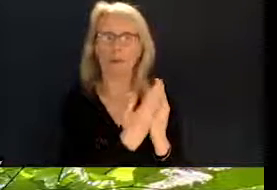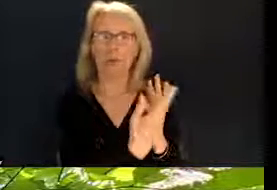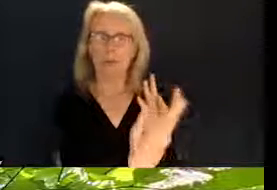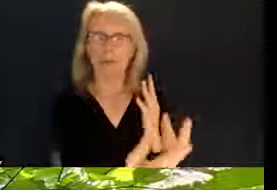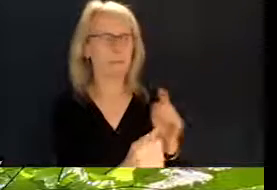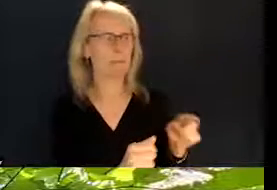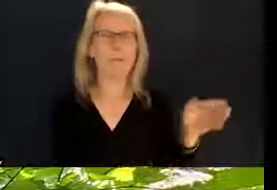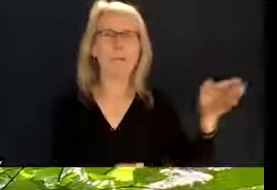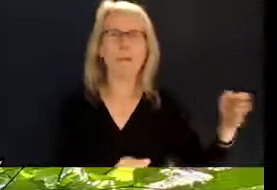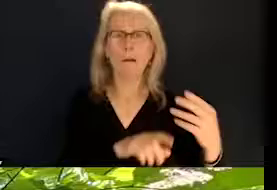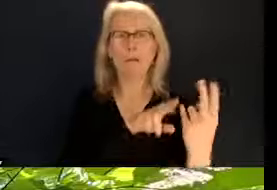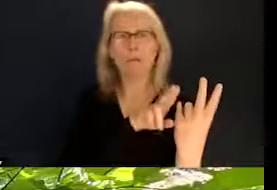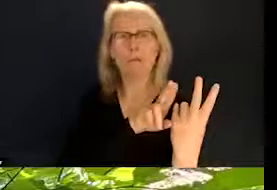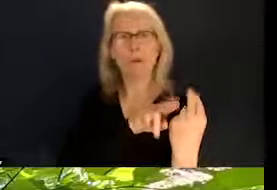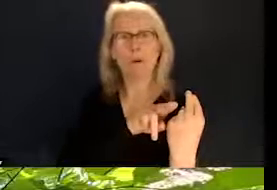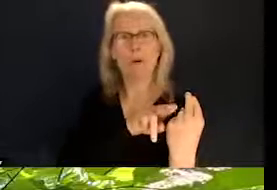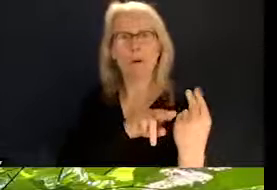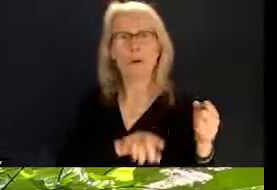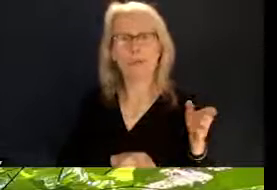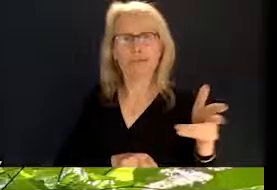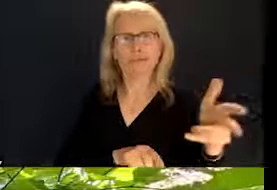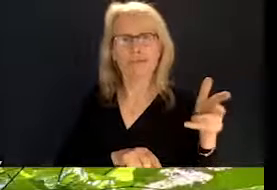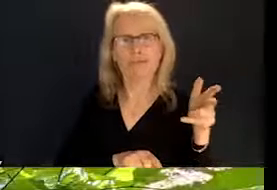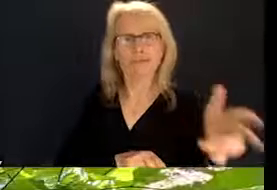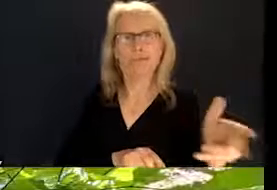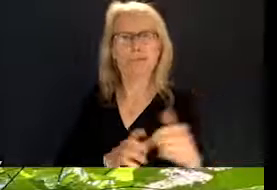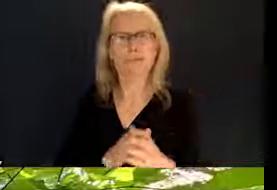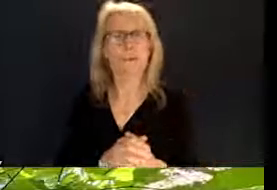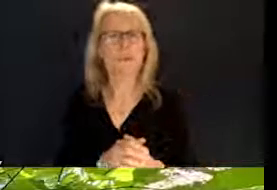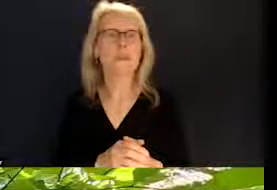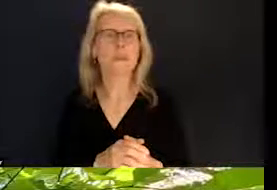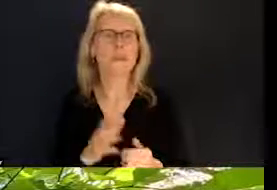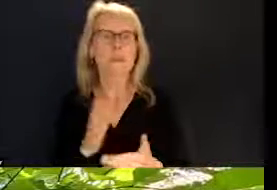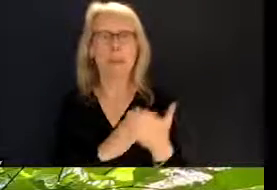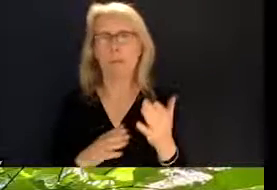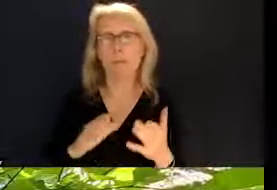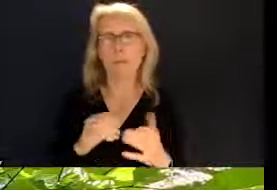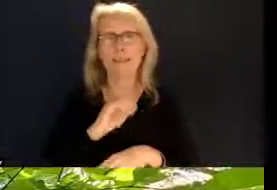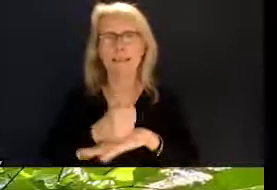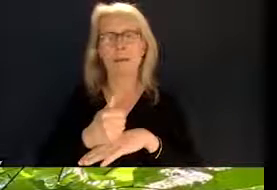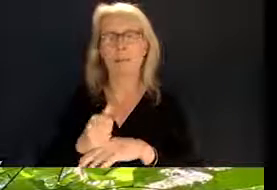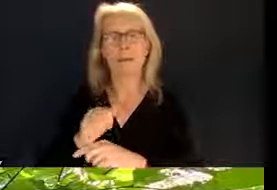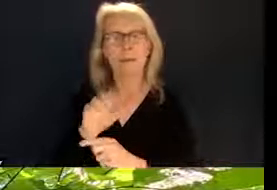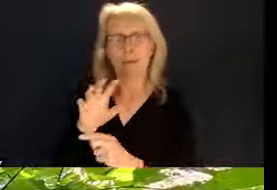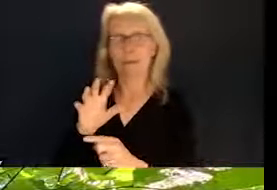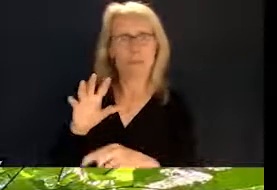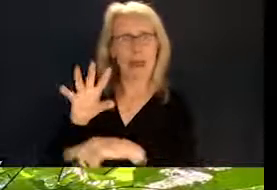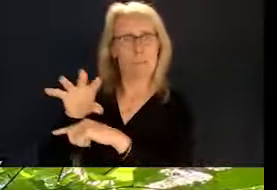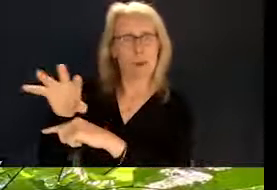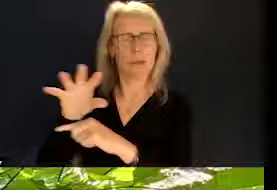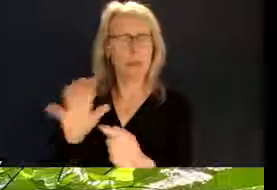set up cameras where they were ultra pristine. Think, and maybe this isn't a good example because I haven't been in Vancouver long enough, Stanley